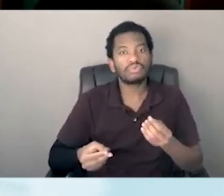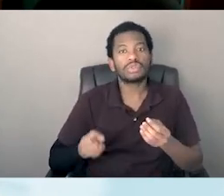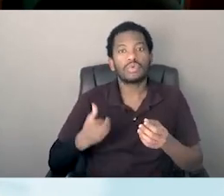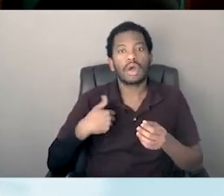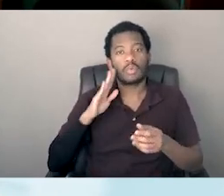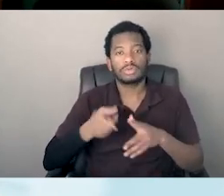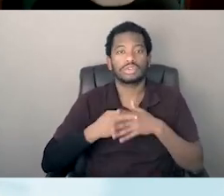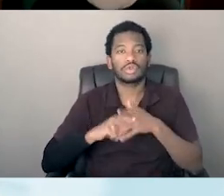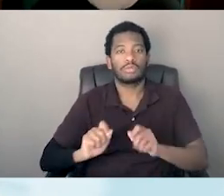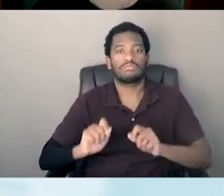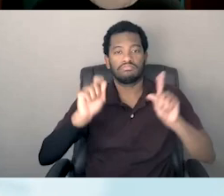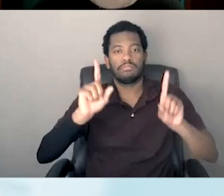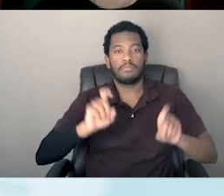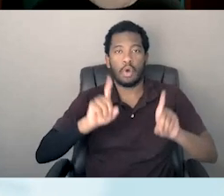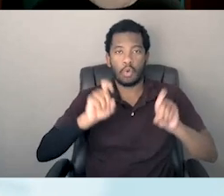see who's here.